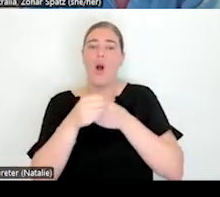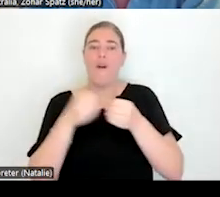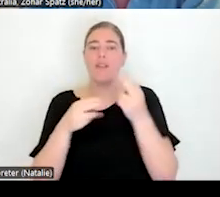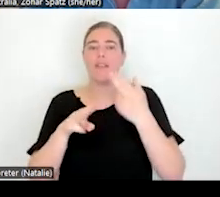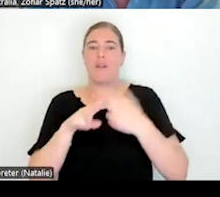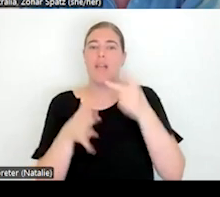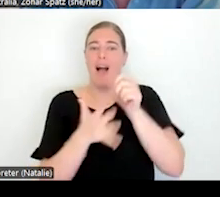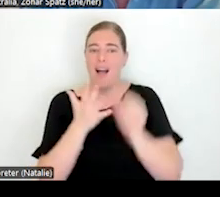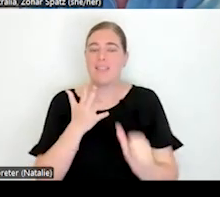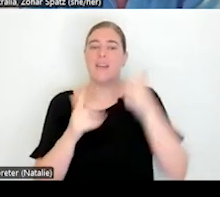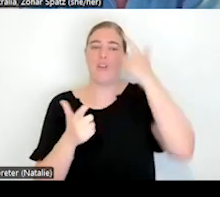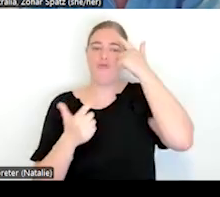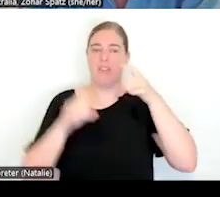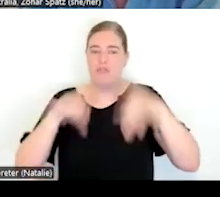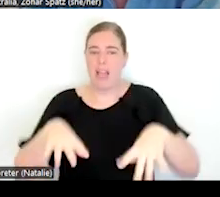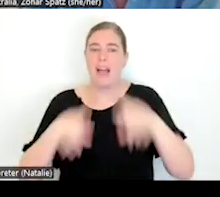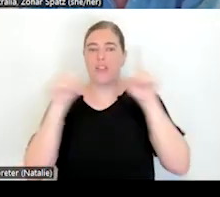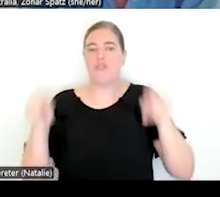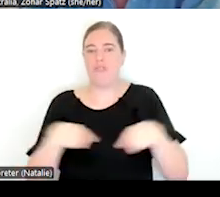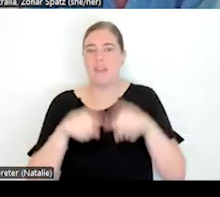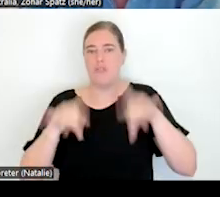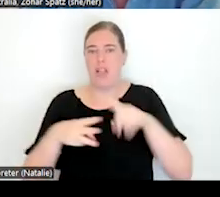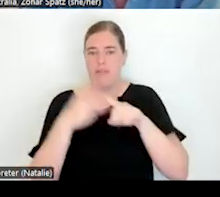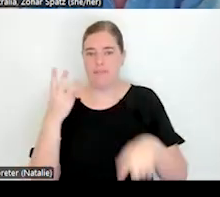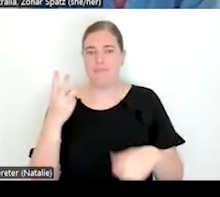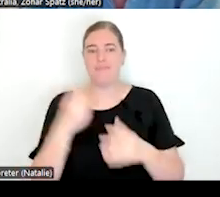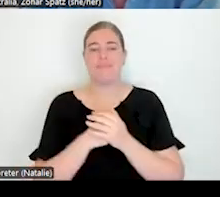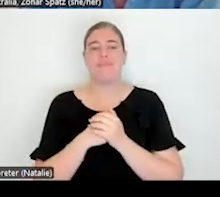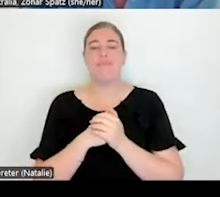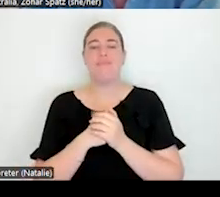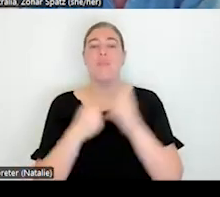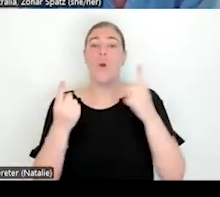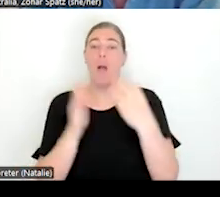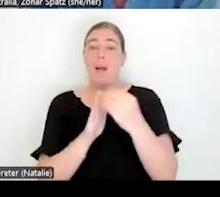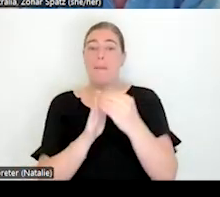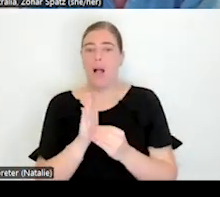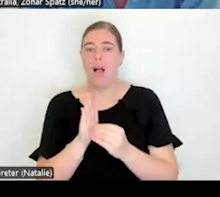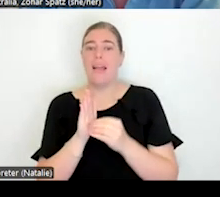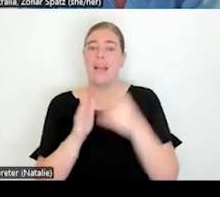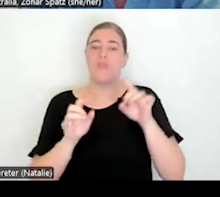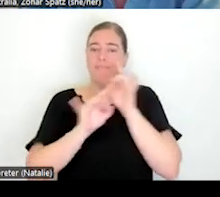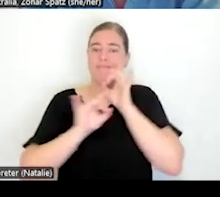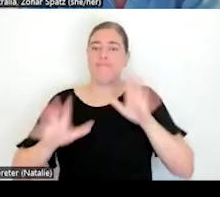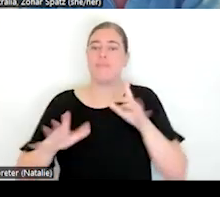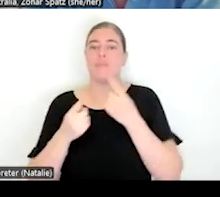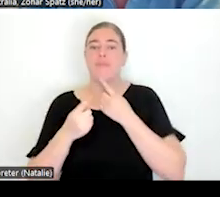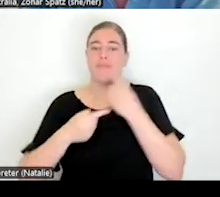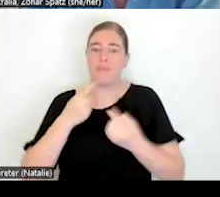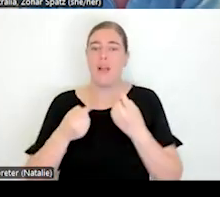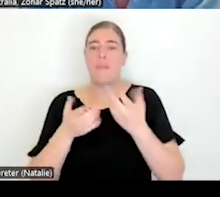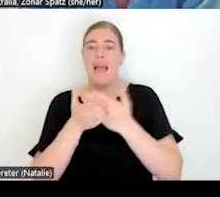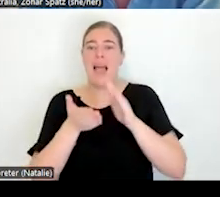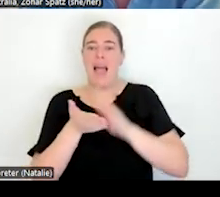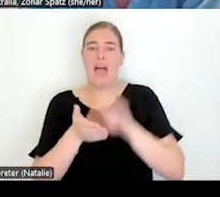Screen Australia. Proposals will need to clearly articulate how the model for delivery will ensure the